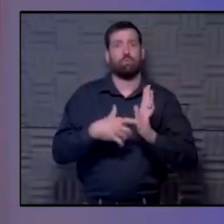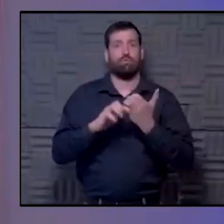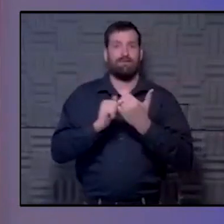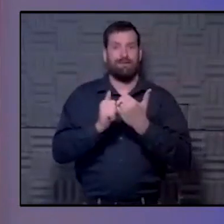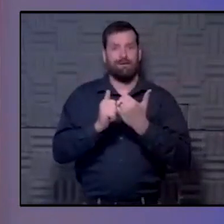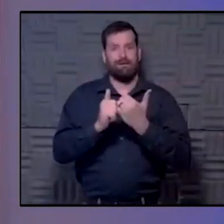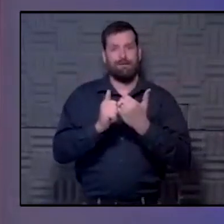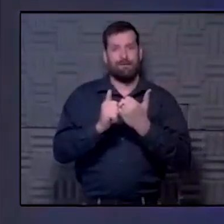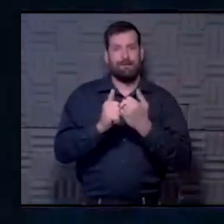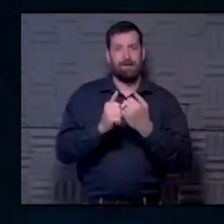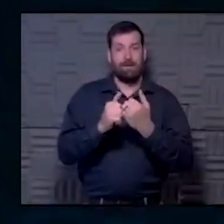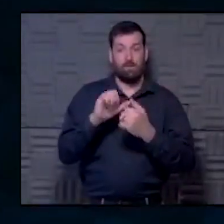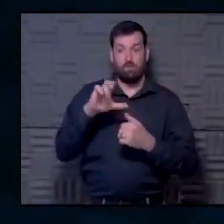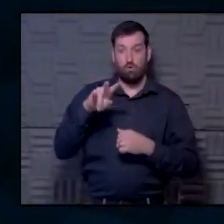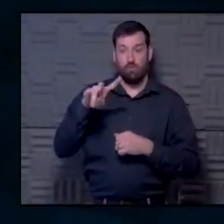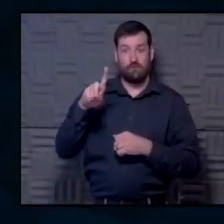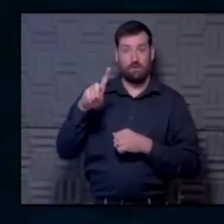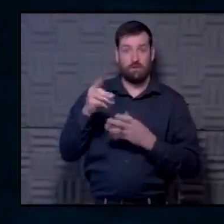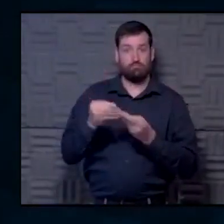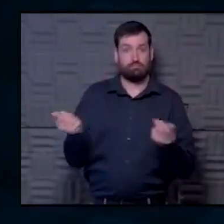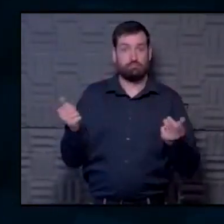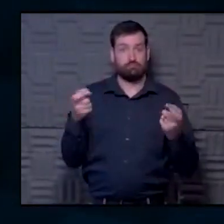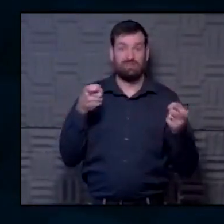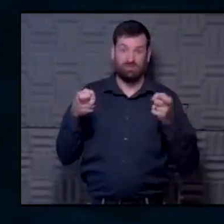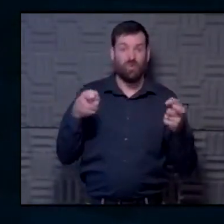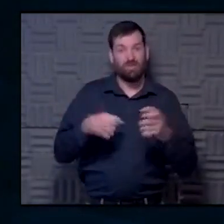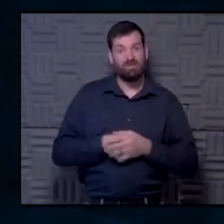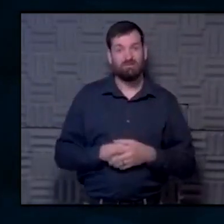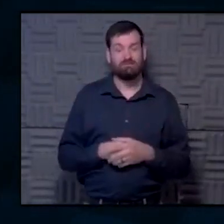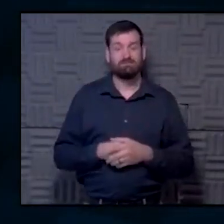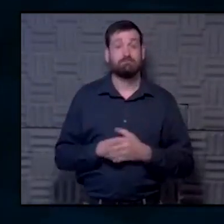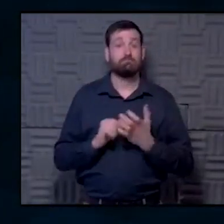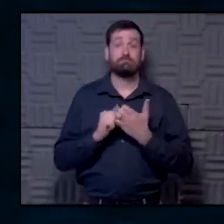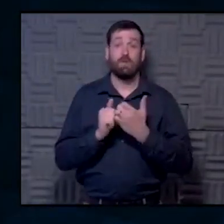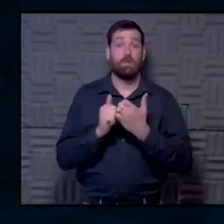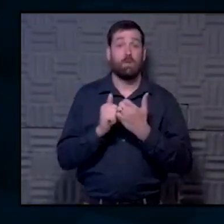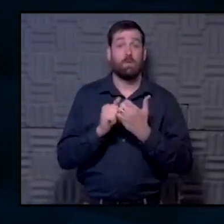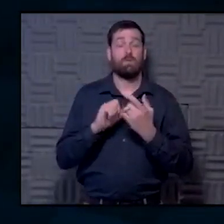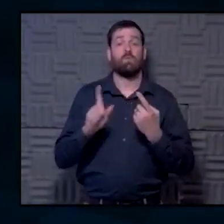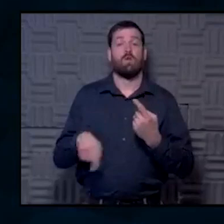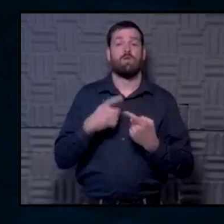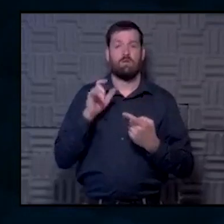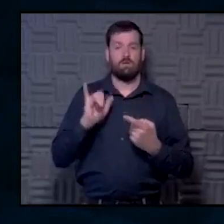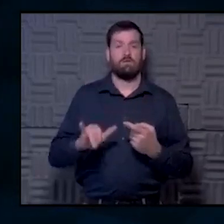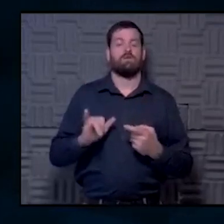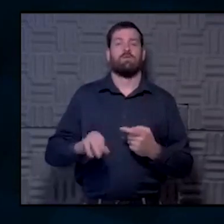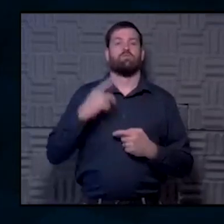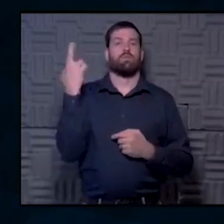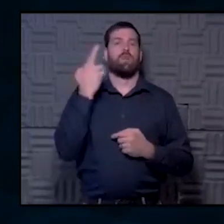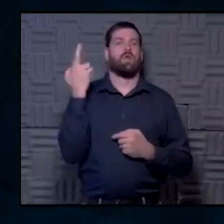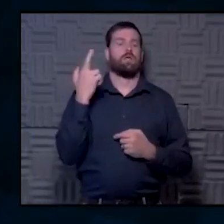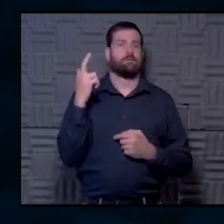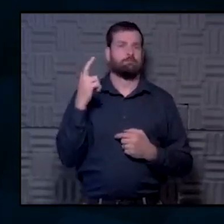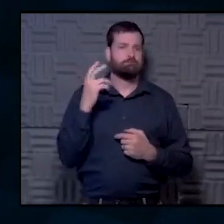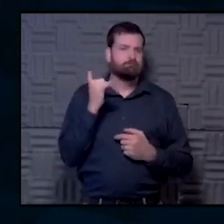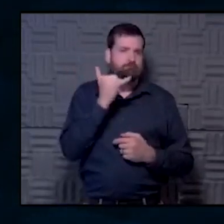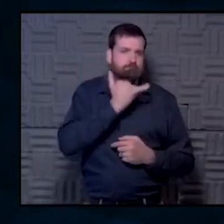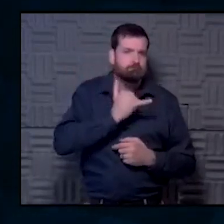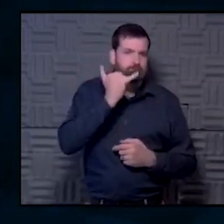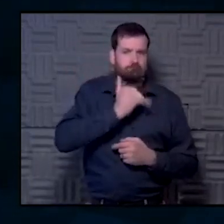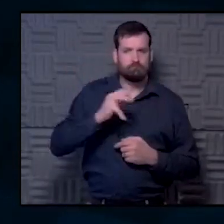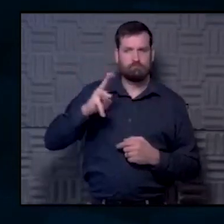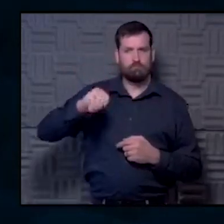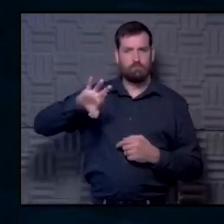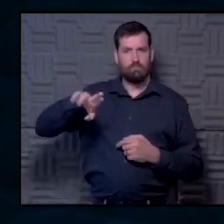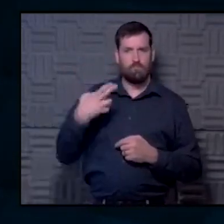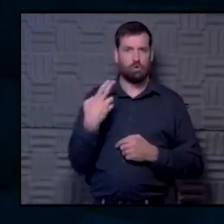this COVID pandemic under control, because once they realized what was wrong, and it was March 17th that